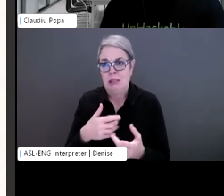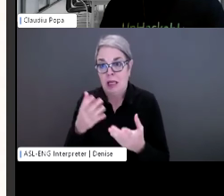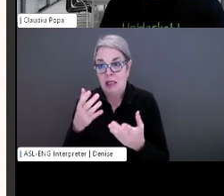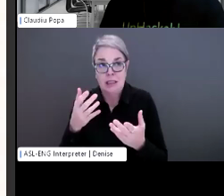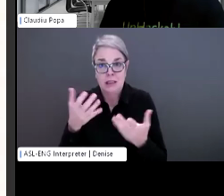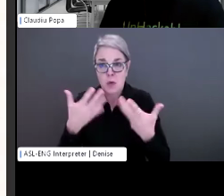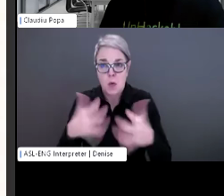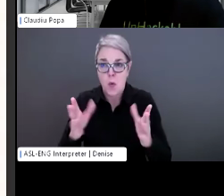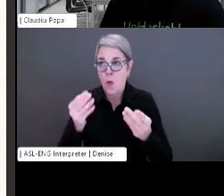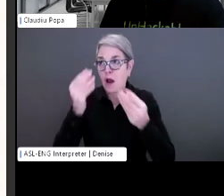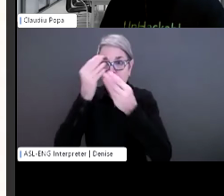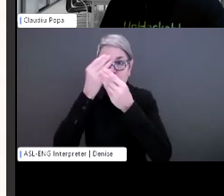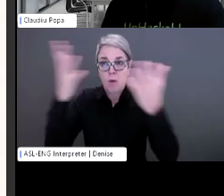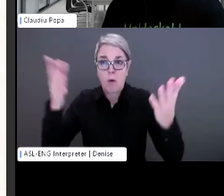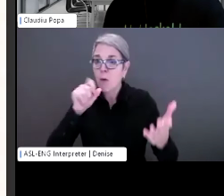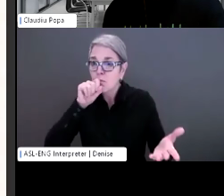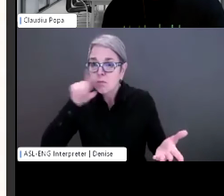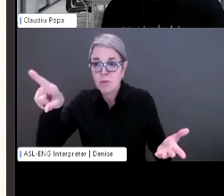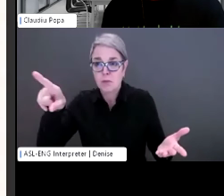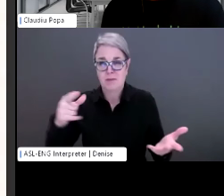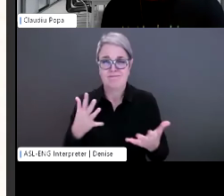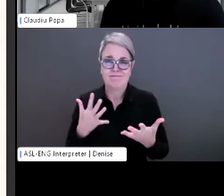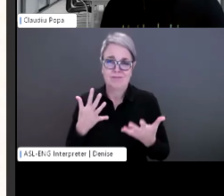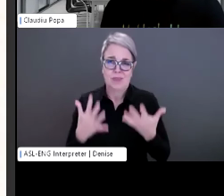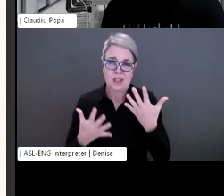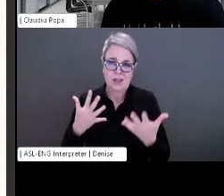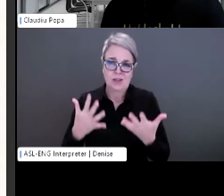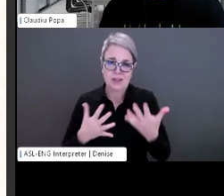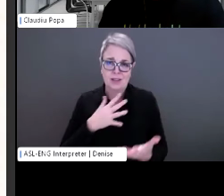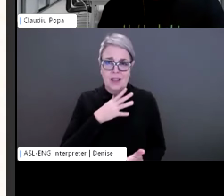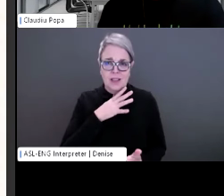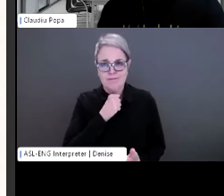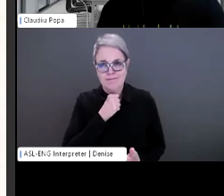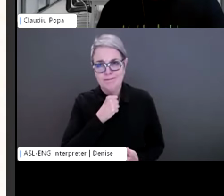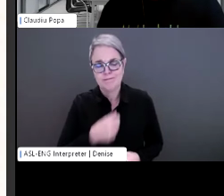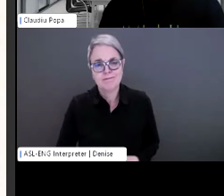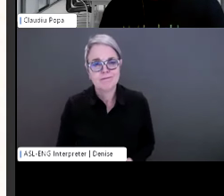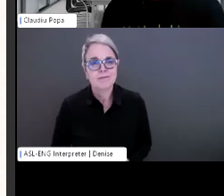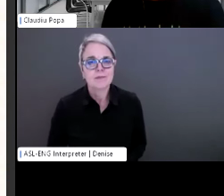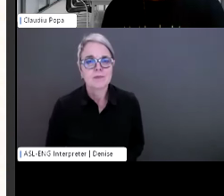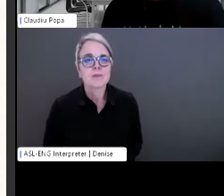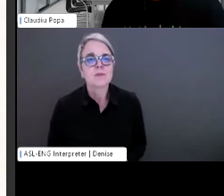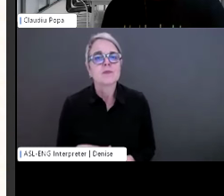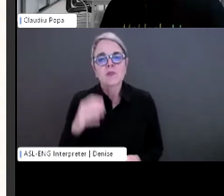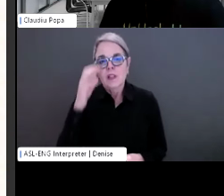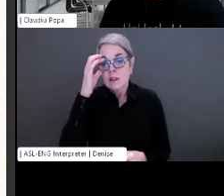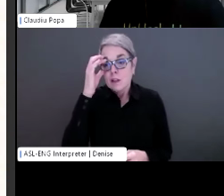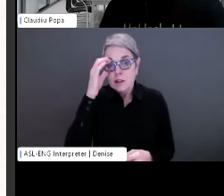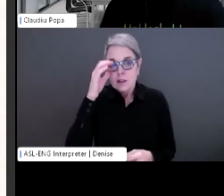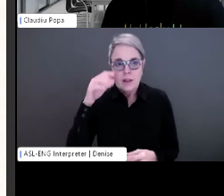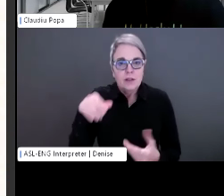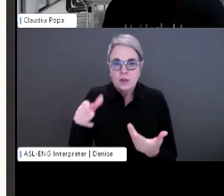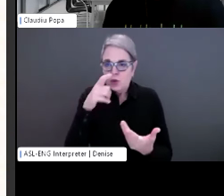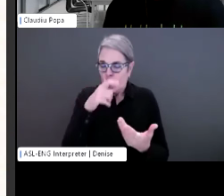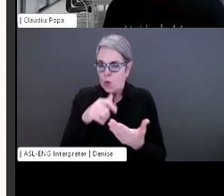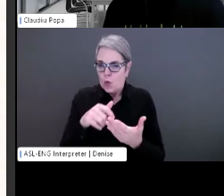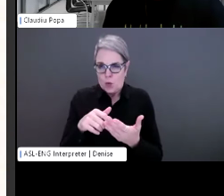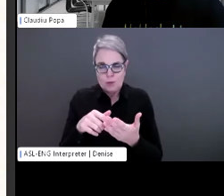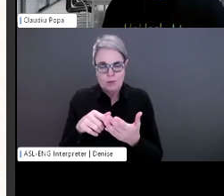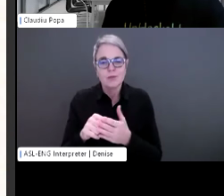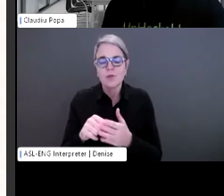So that's it. Real-time scamming is you're going to see phone or pop-up warnings. you're